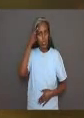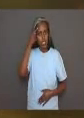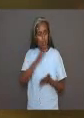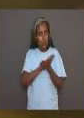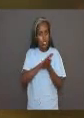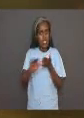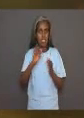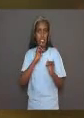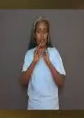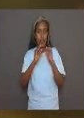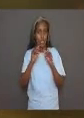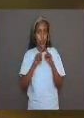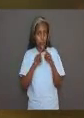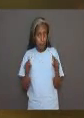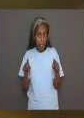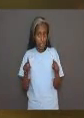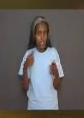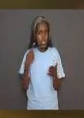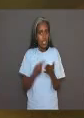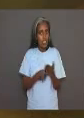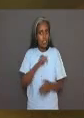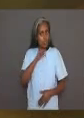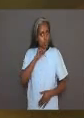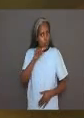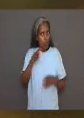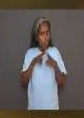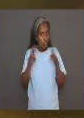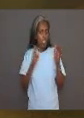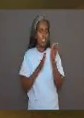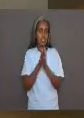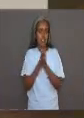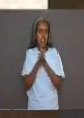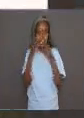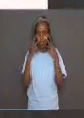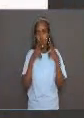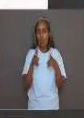information, but it is not very interesting to look at.